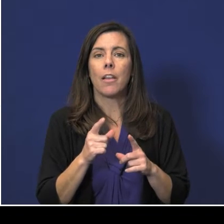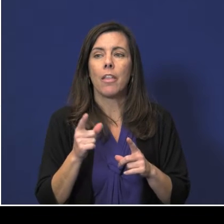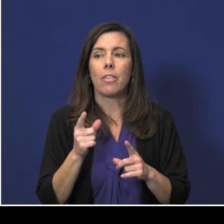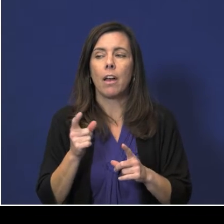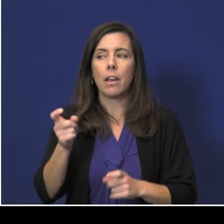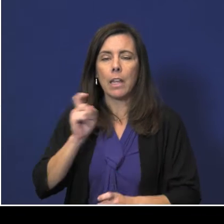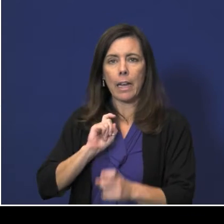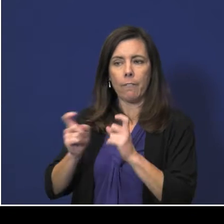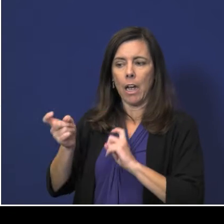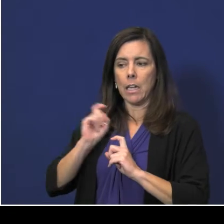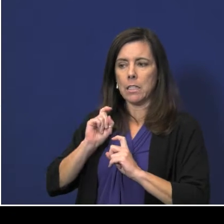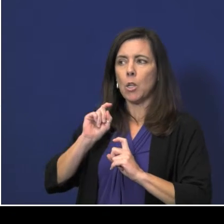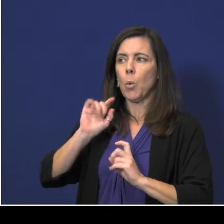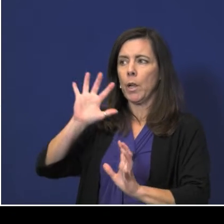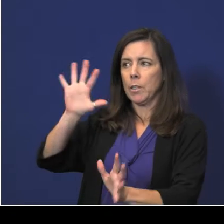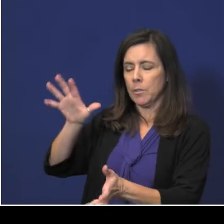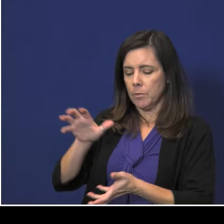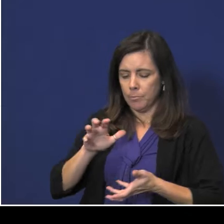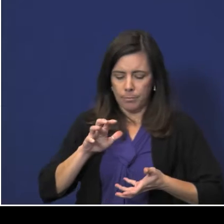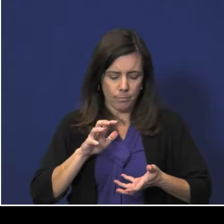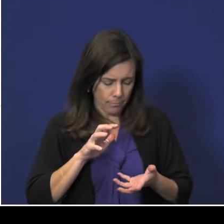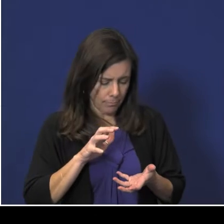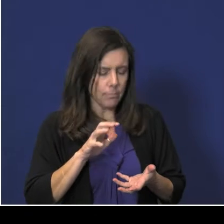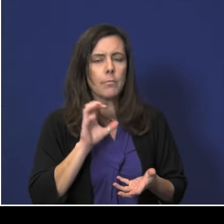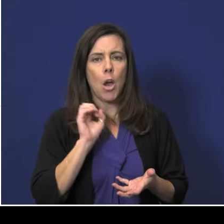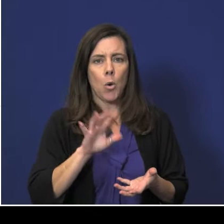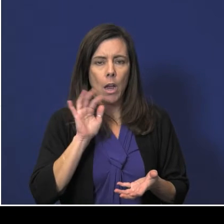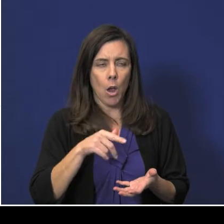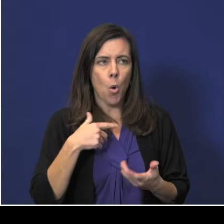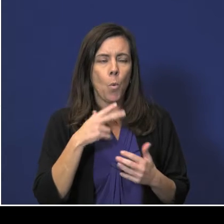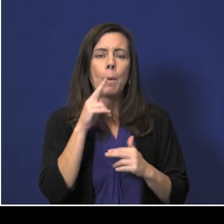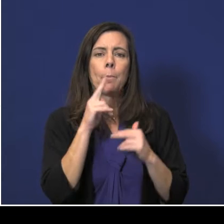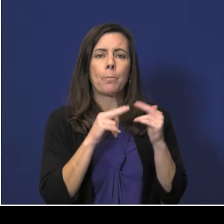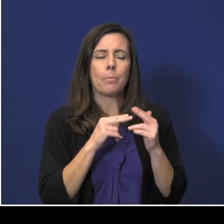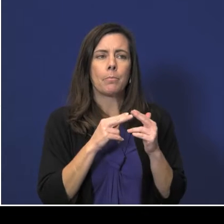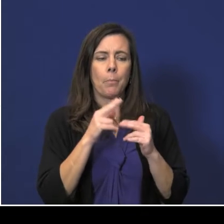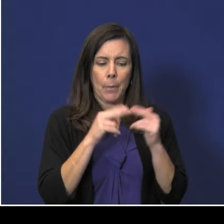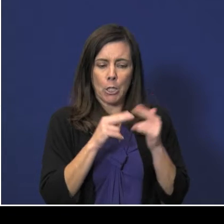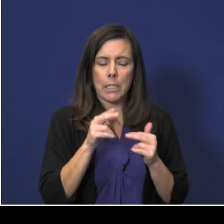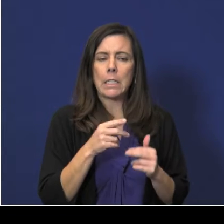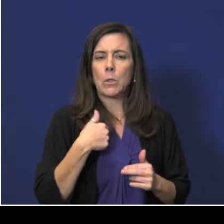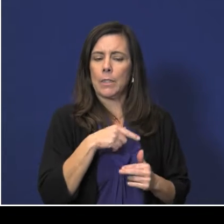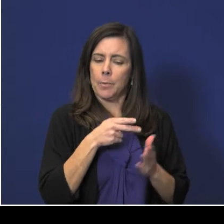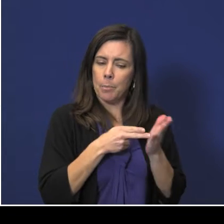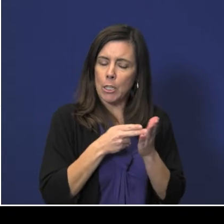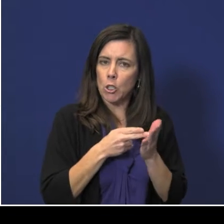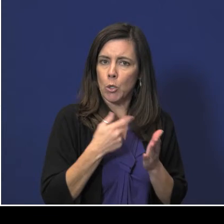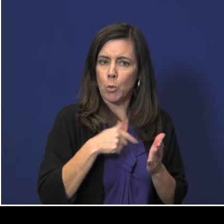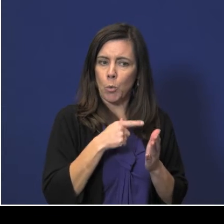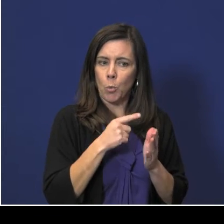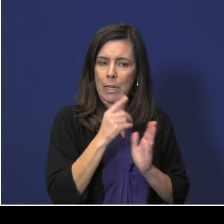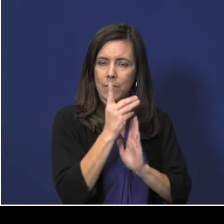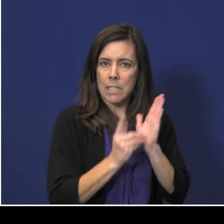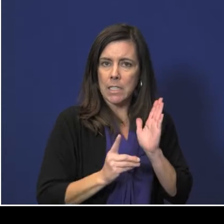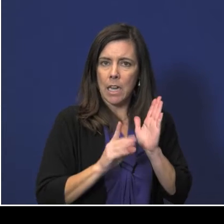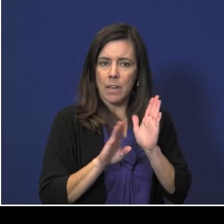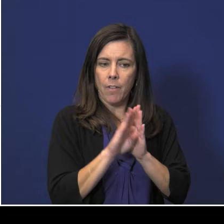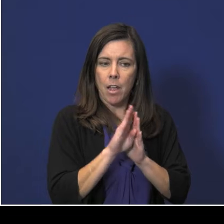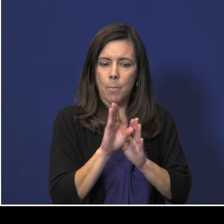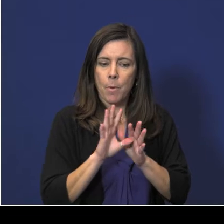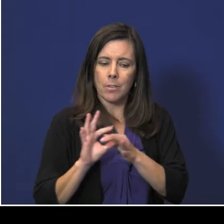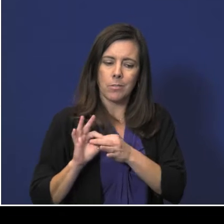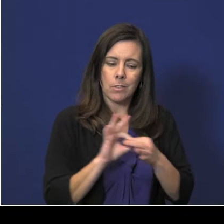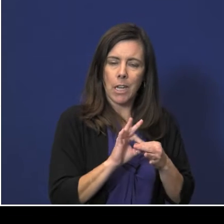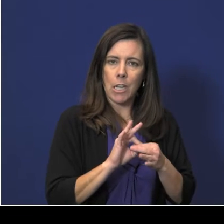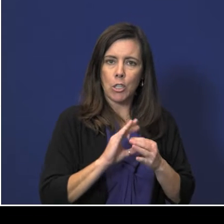that we continue to refer to make sure that this building, as we design it and as we develop it, is customer service based. It's